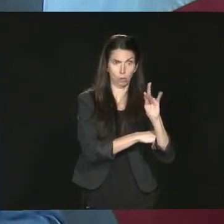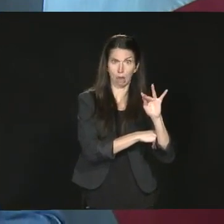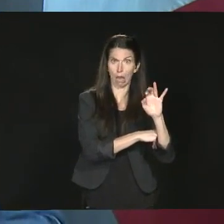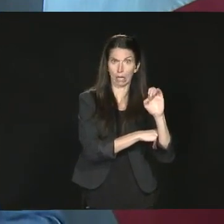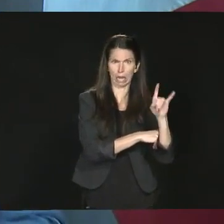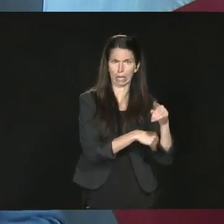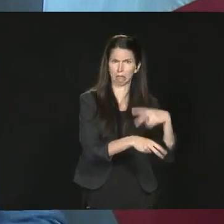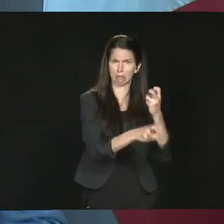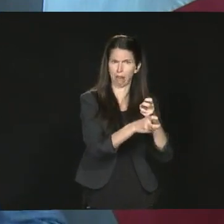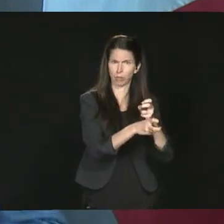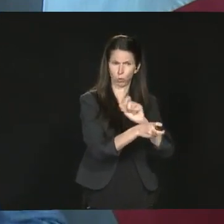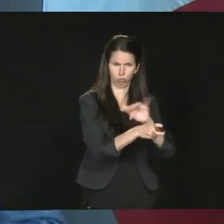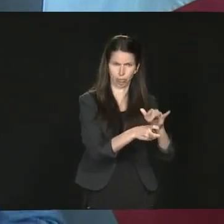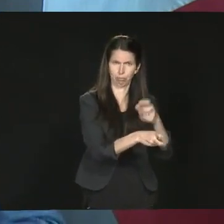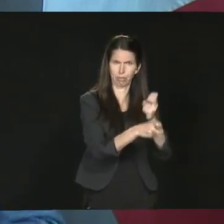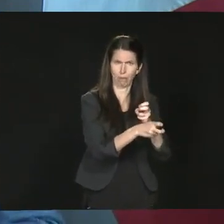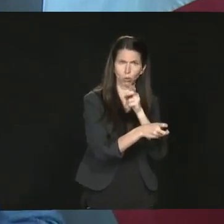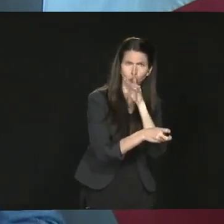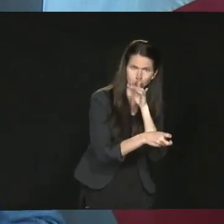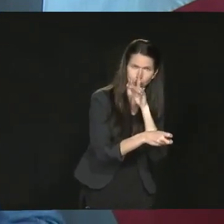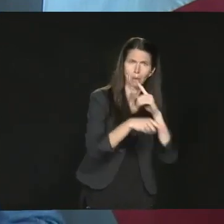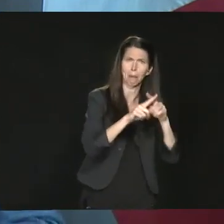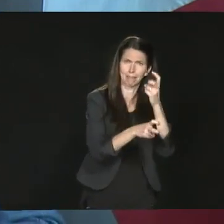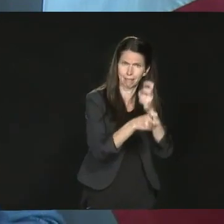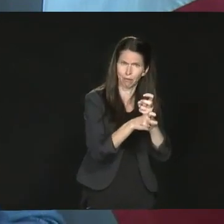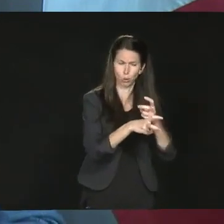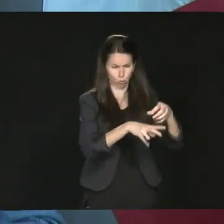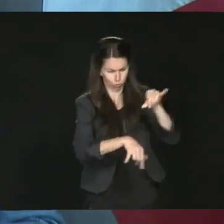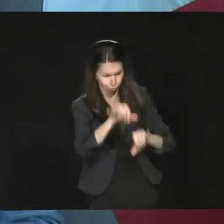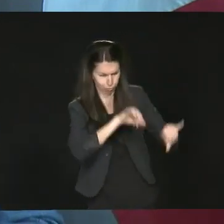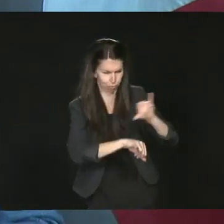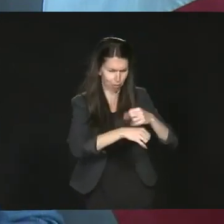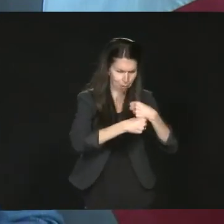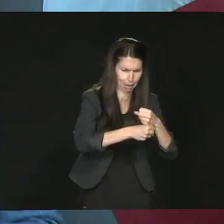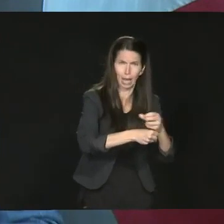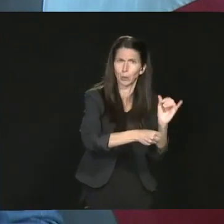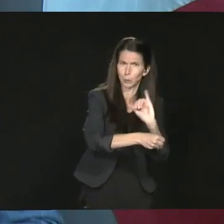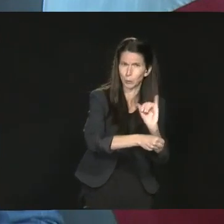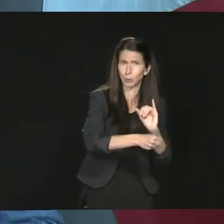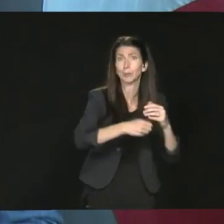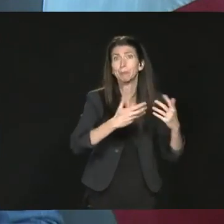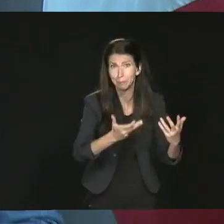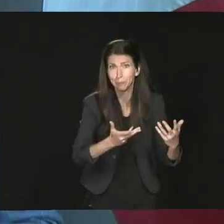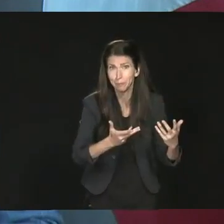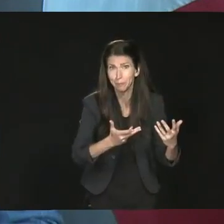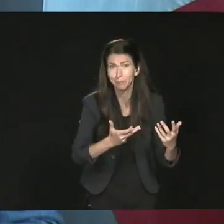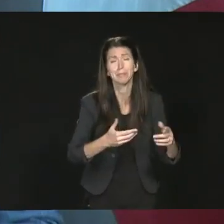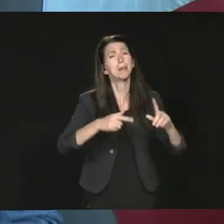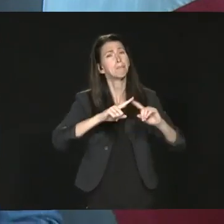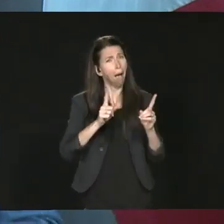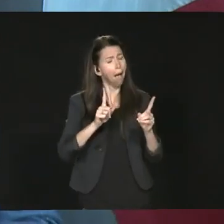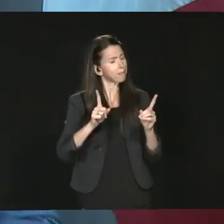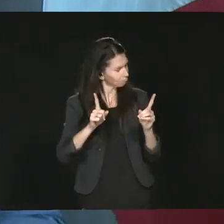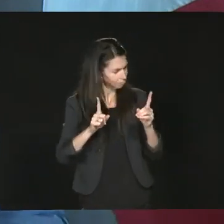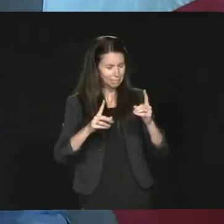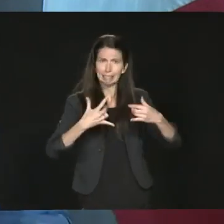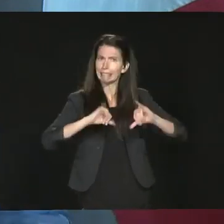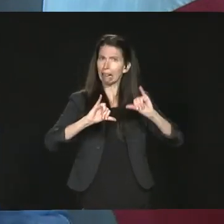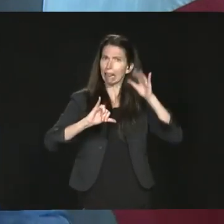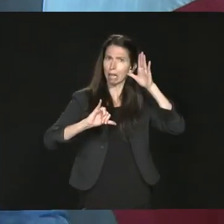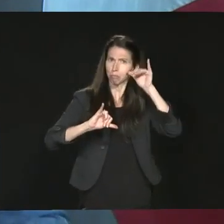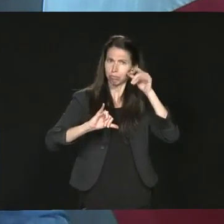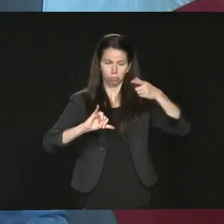viser l'autosuffisance et être en mesure de nous procurer ici ce composé chimique en forte